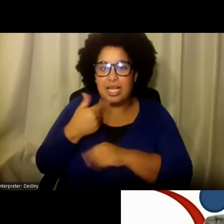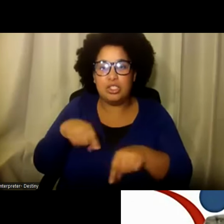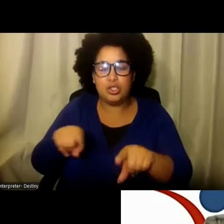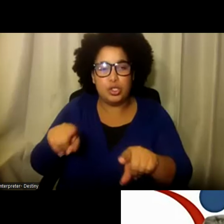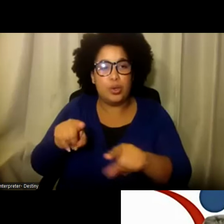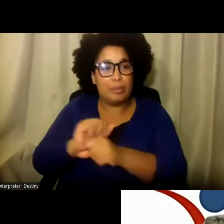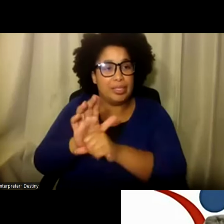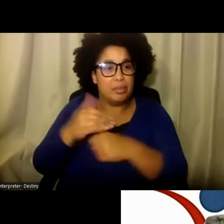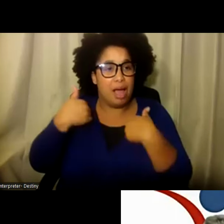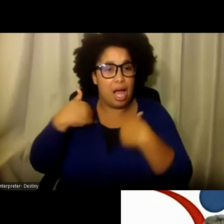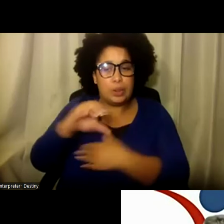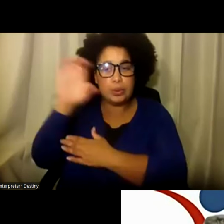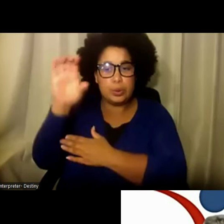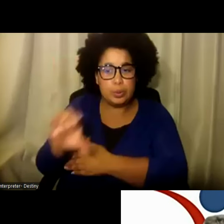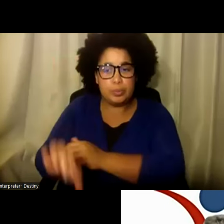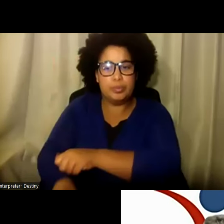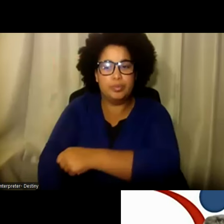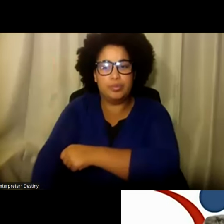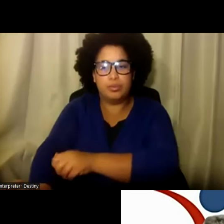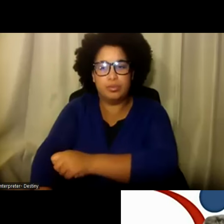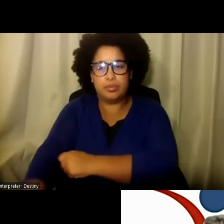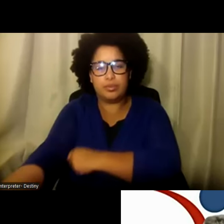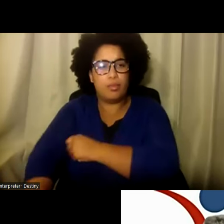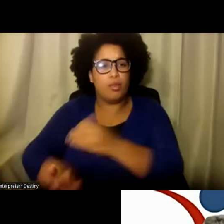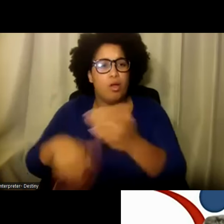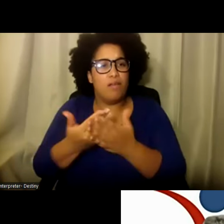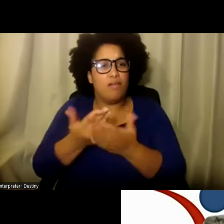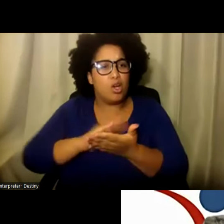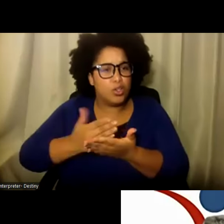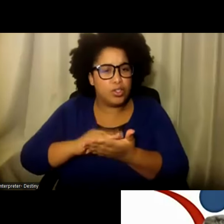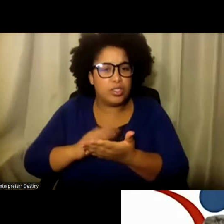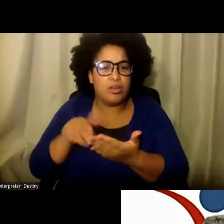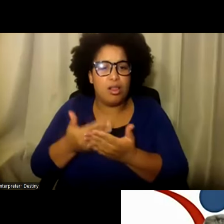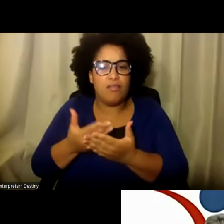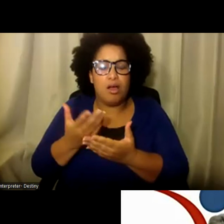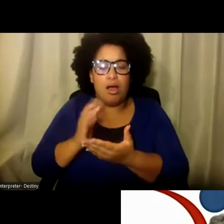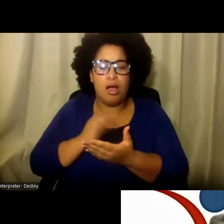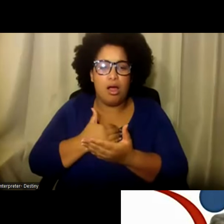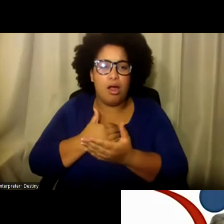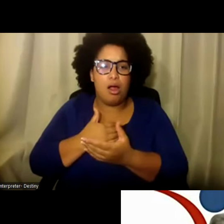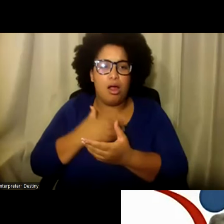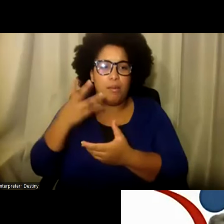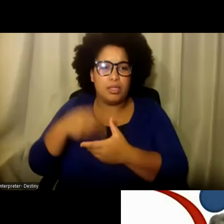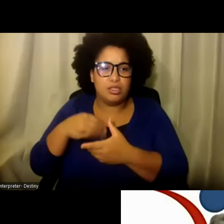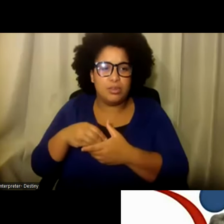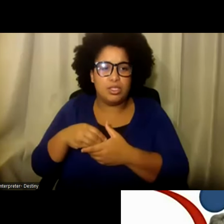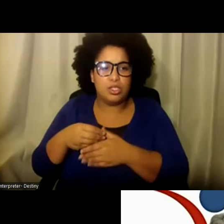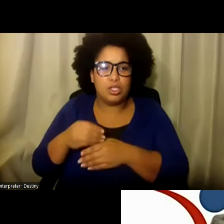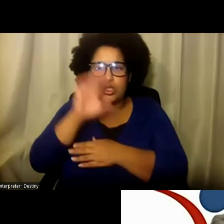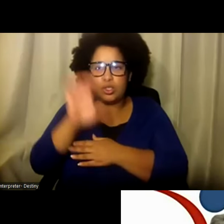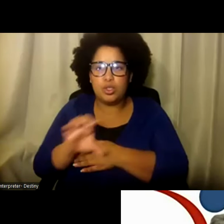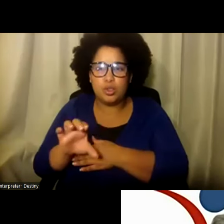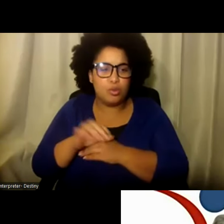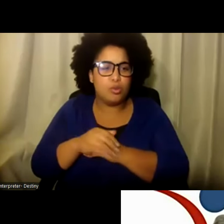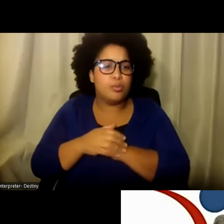pandemic. We did all of our cooking. We did all of our participation on Zoom. And we did